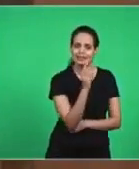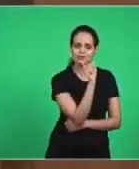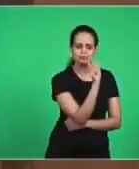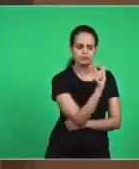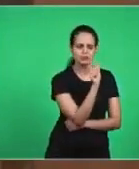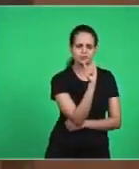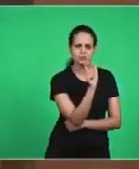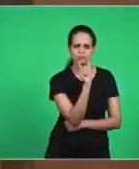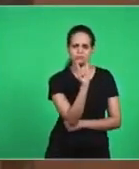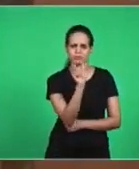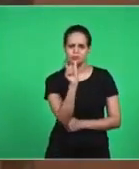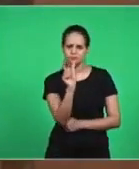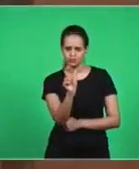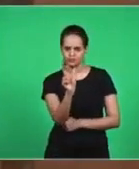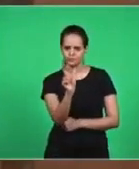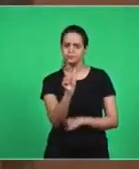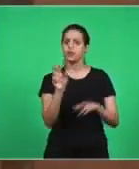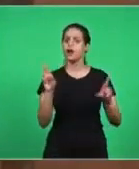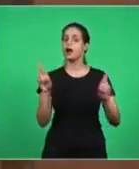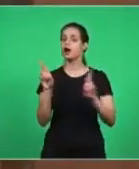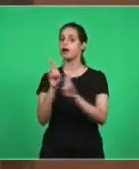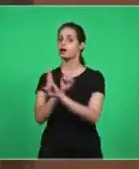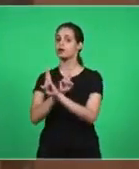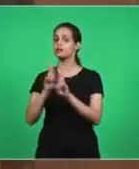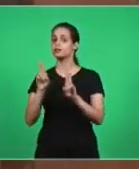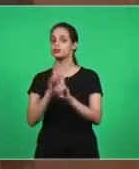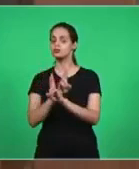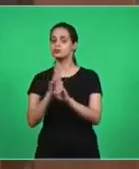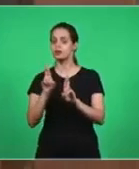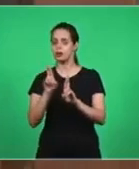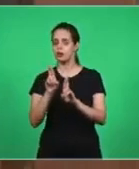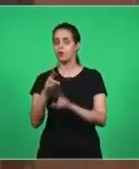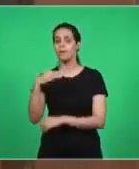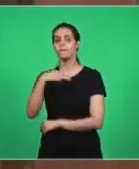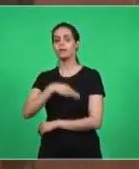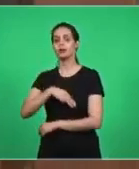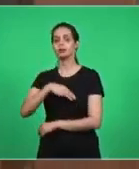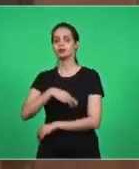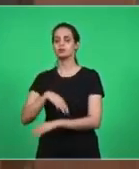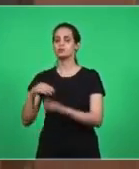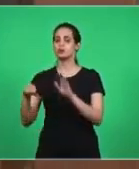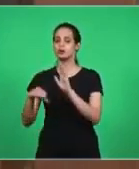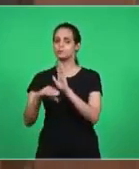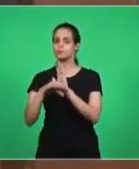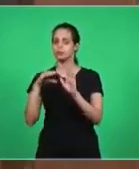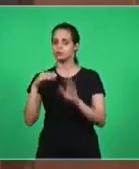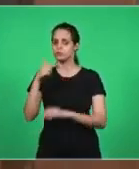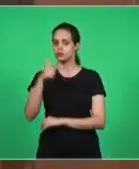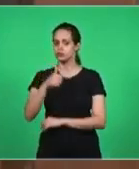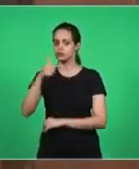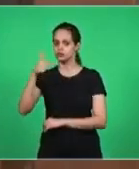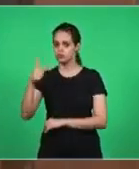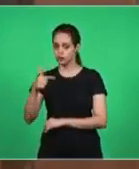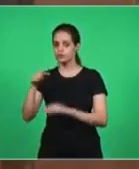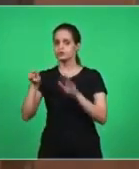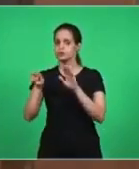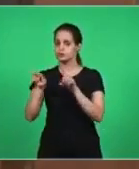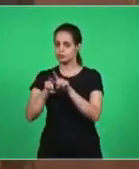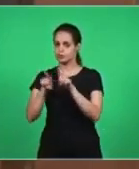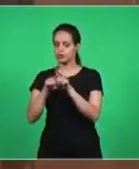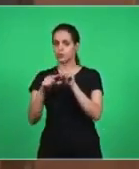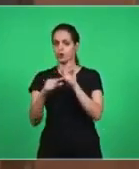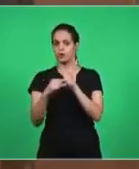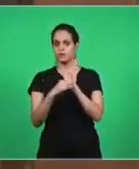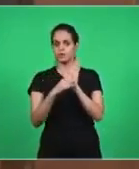expressions and the correlation with Matthew chapter 22 in three verses and